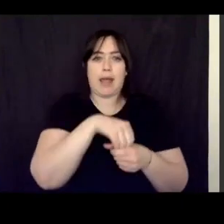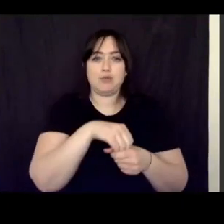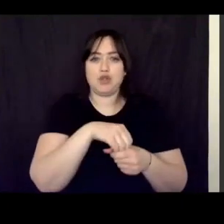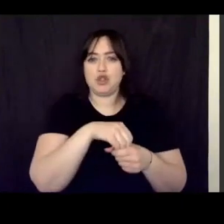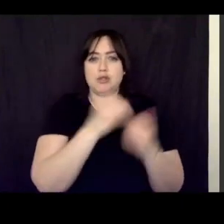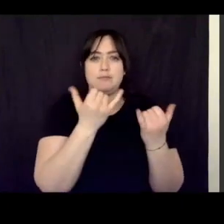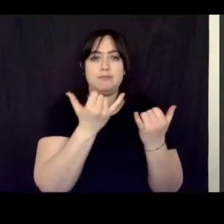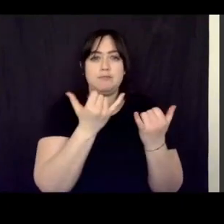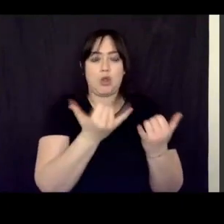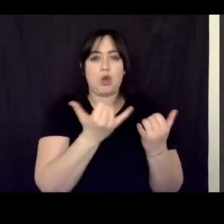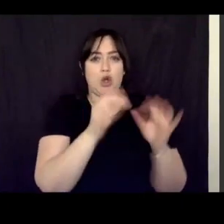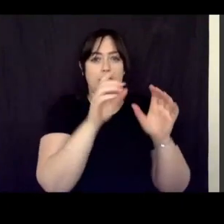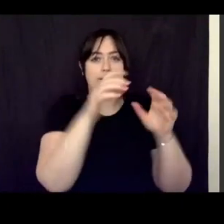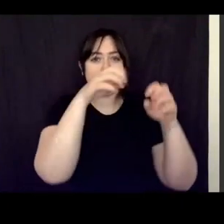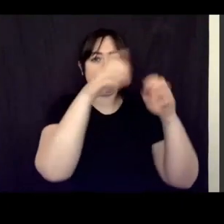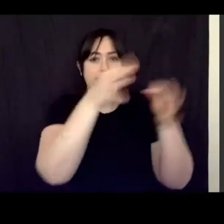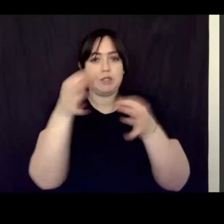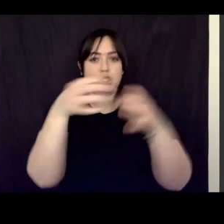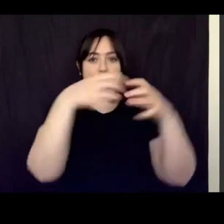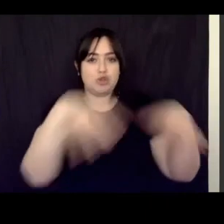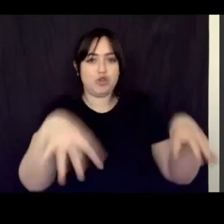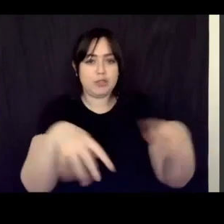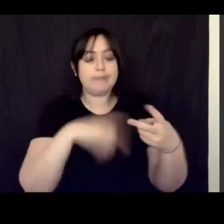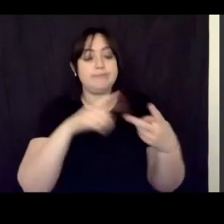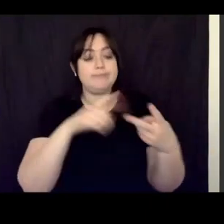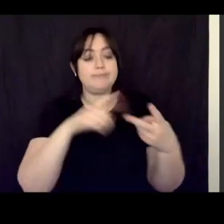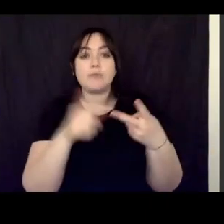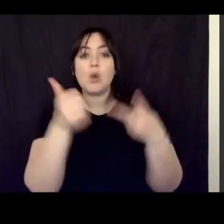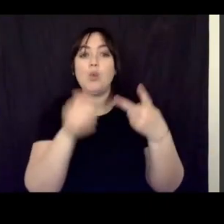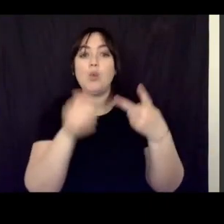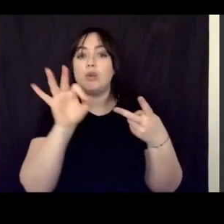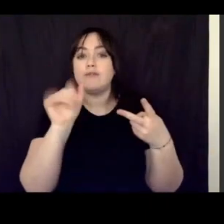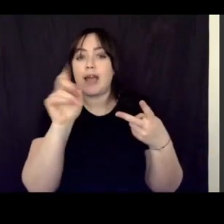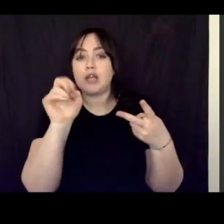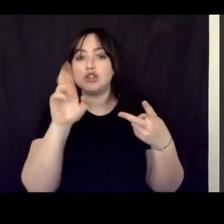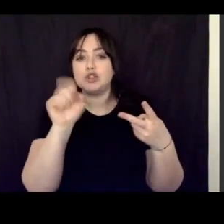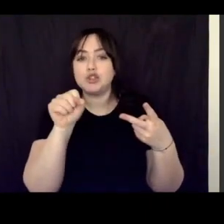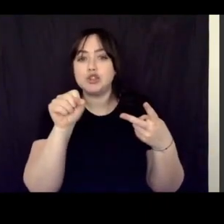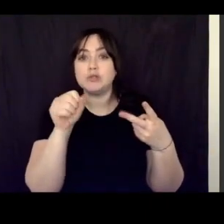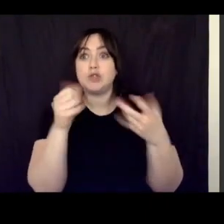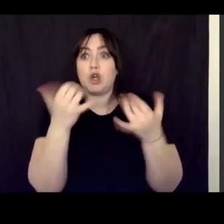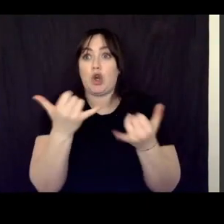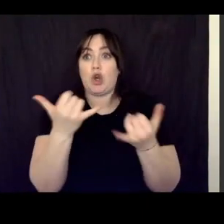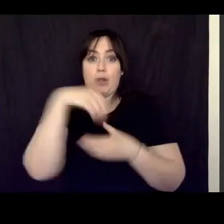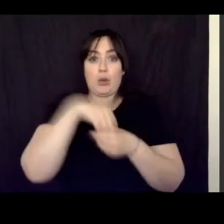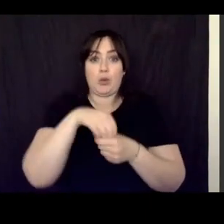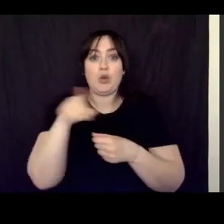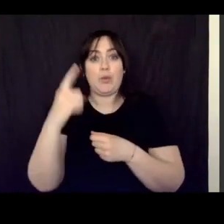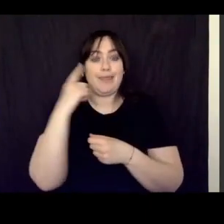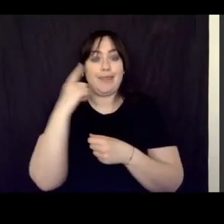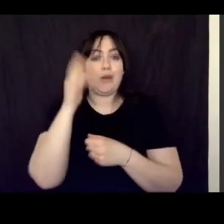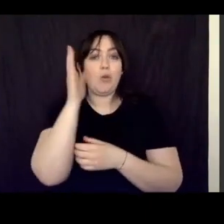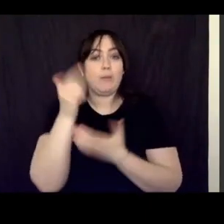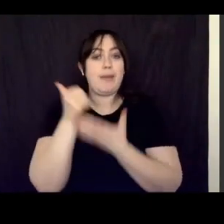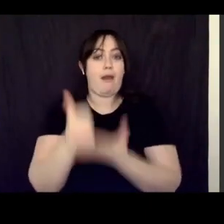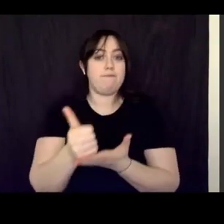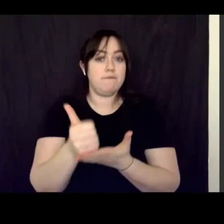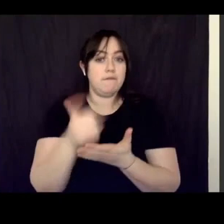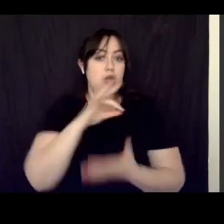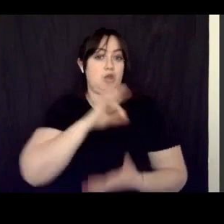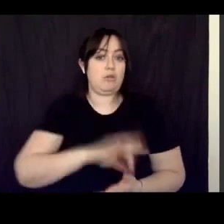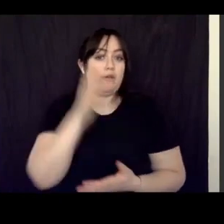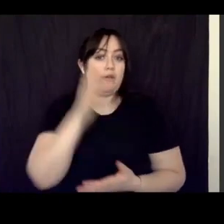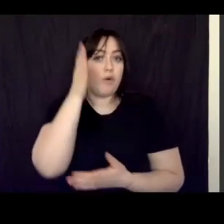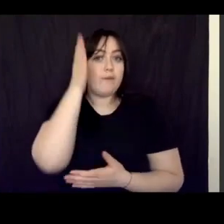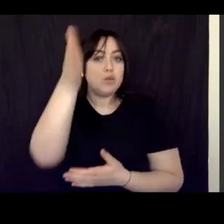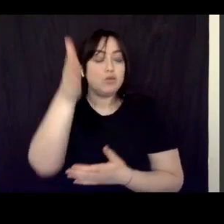that you think will be useful for future decision making? In just a moment, we're going to be moving you into a